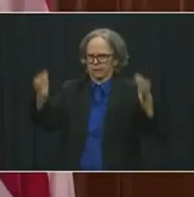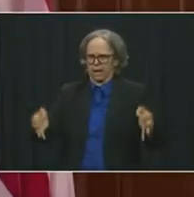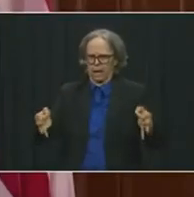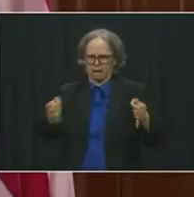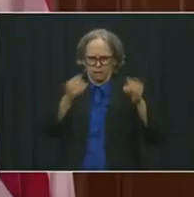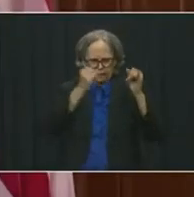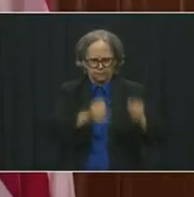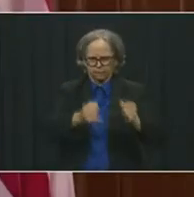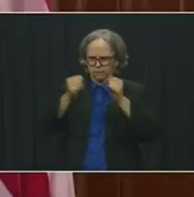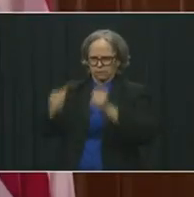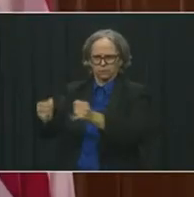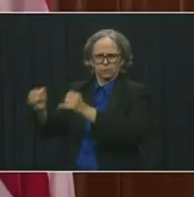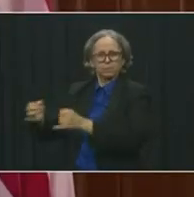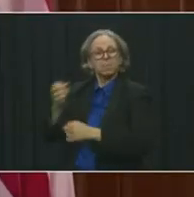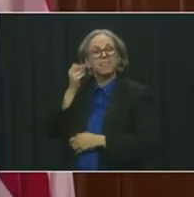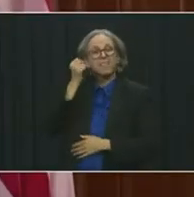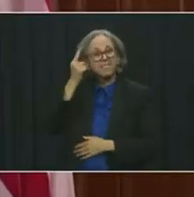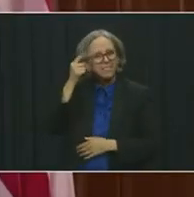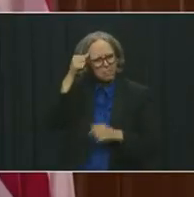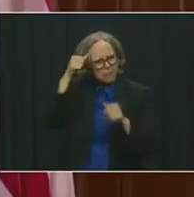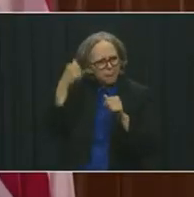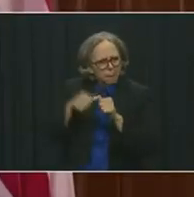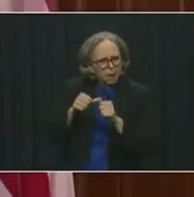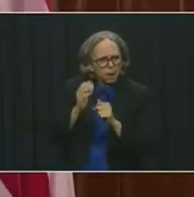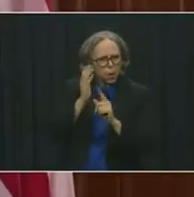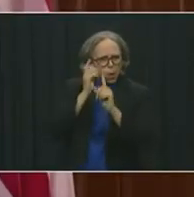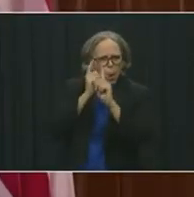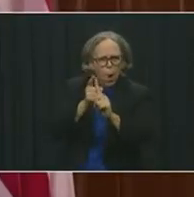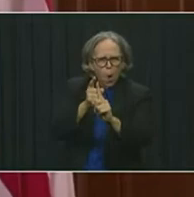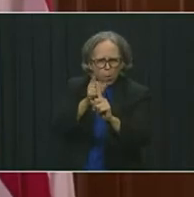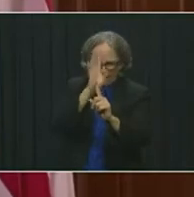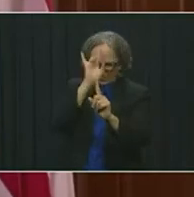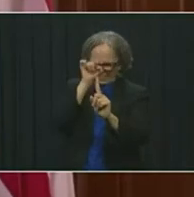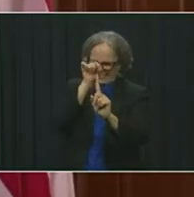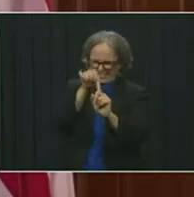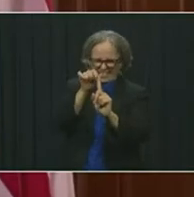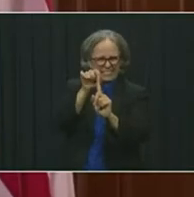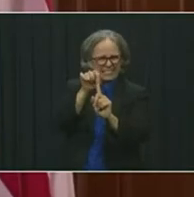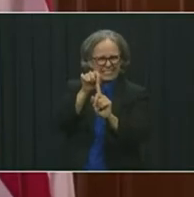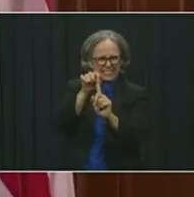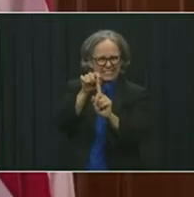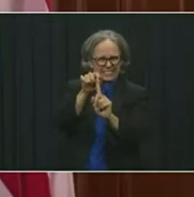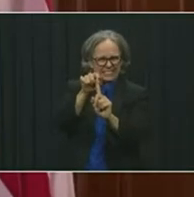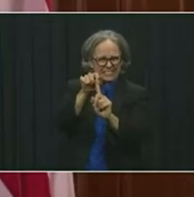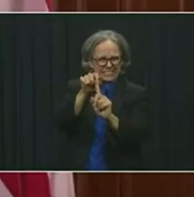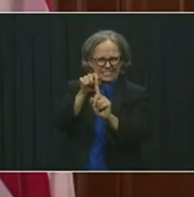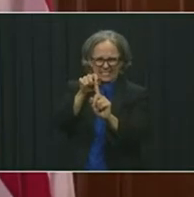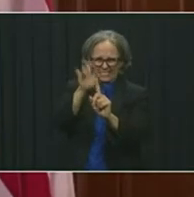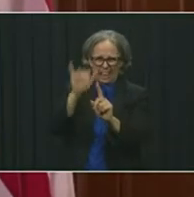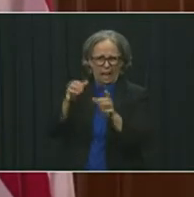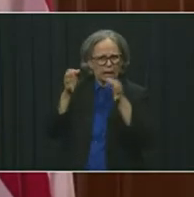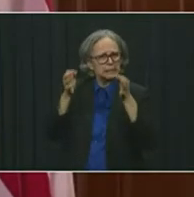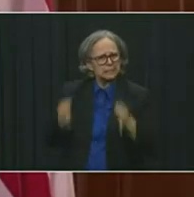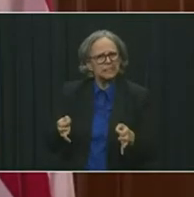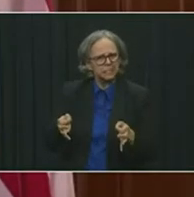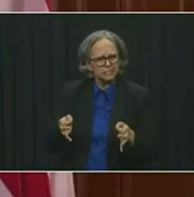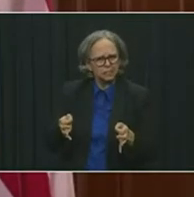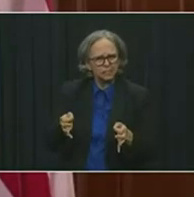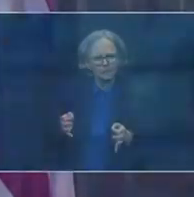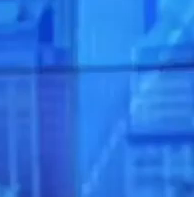This is where the game is. This is where the game's going to be won or lost. This is where lives are going to be saved, and that's from the